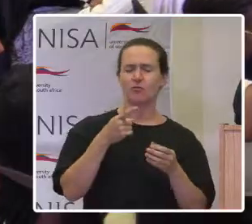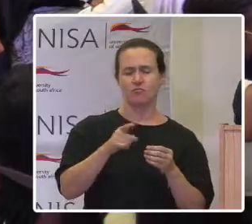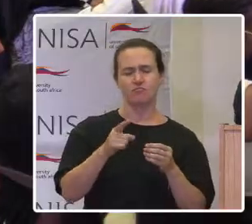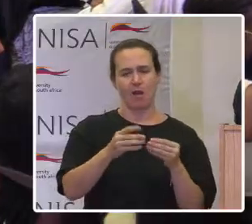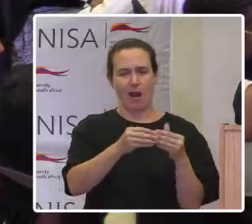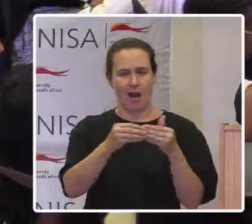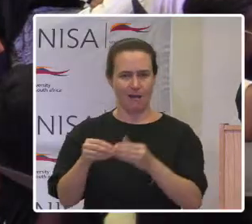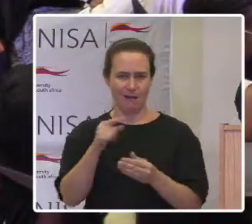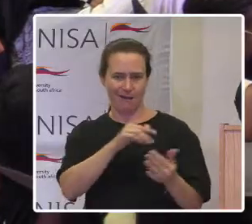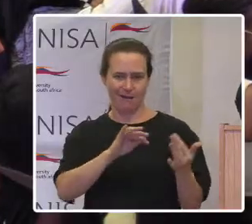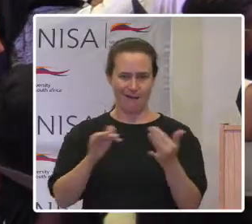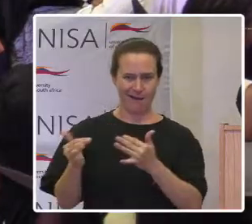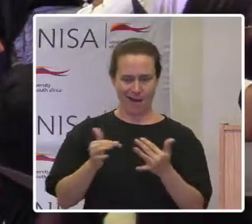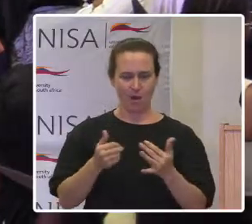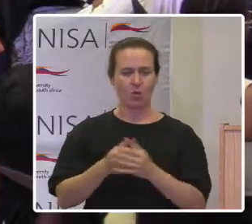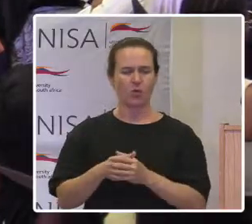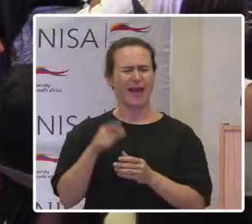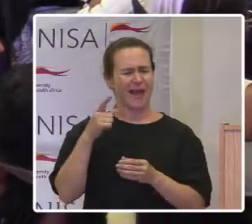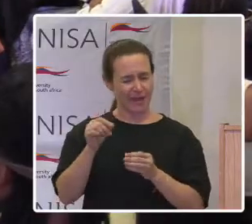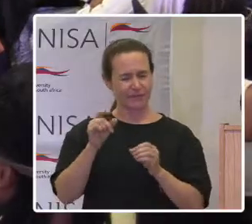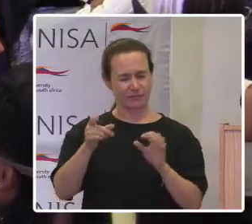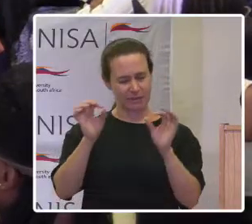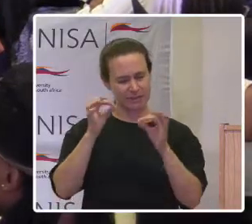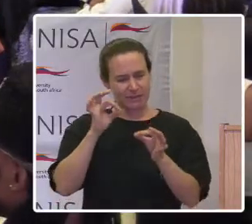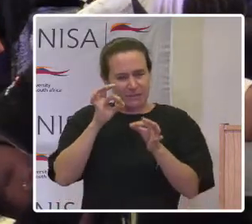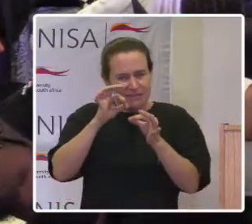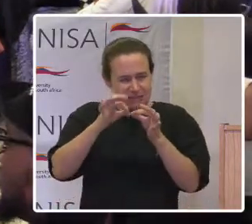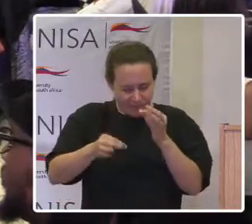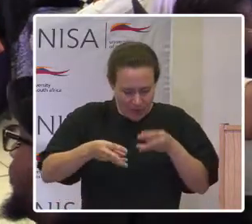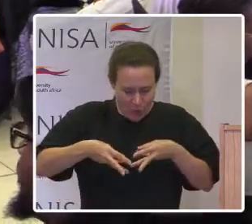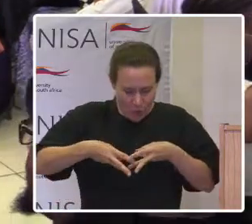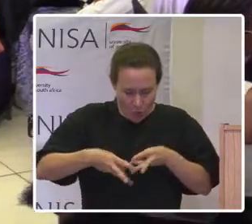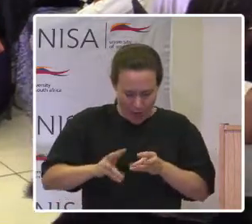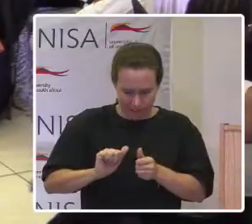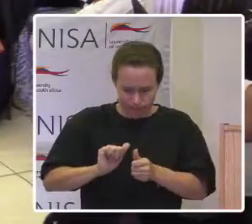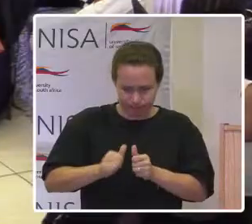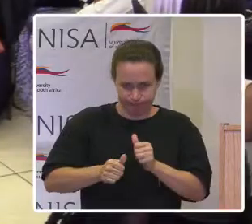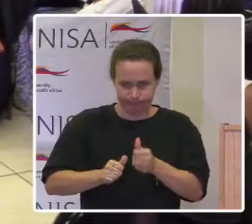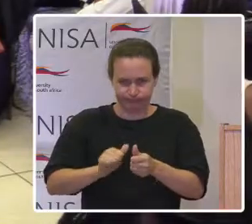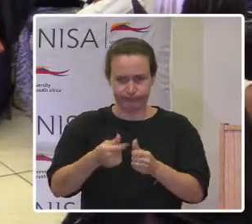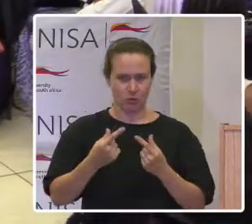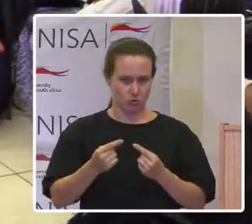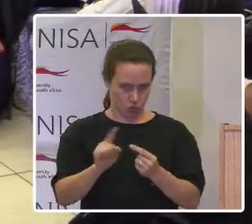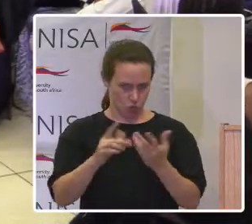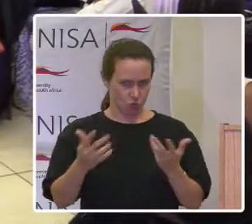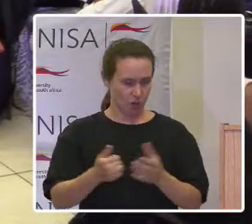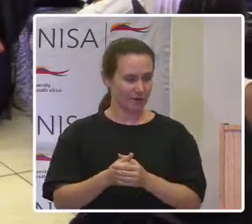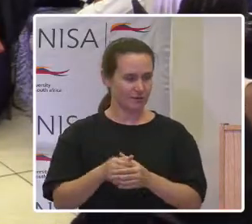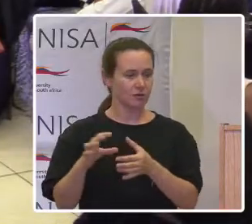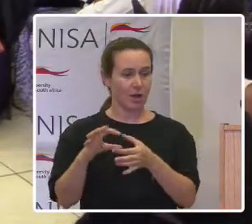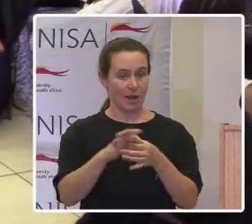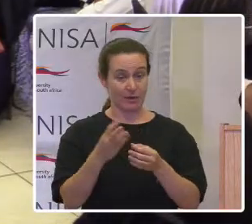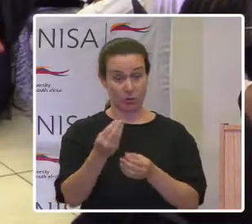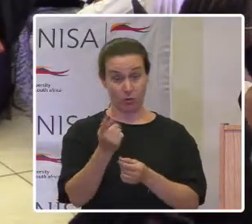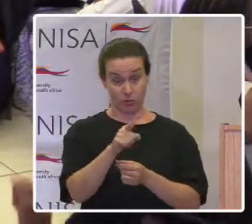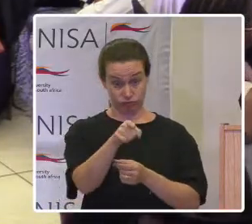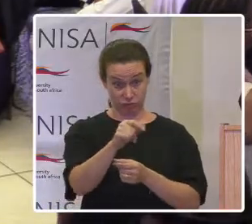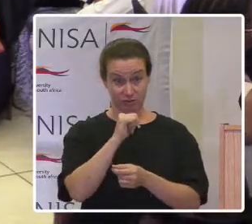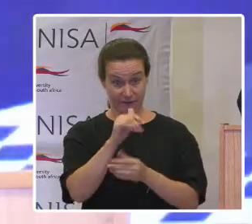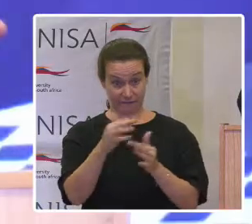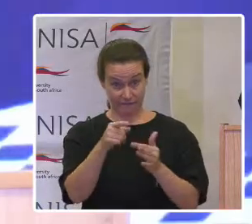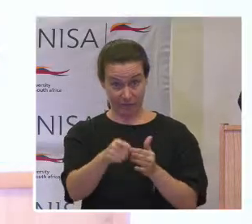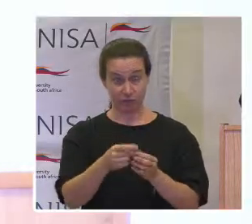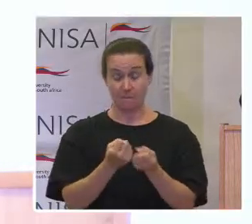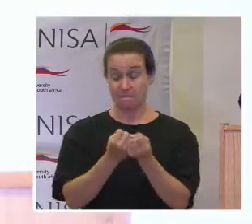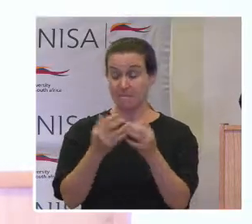guidance around that. There's a whole methodology that you have to follow with it, and linking it up with a contribution. A